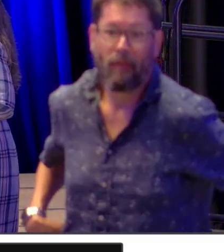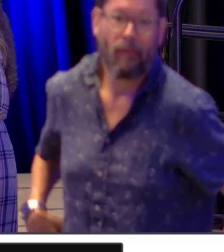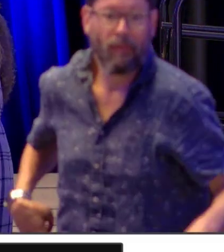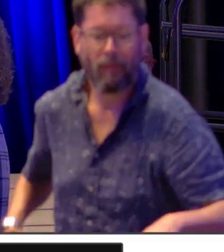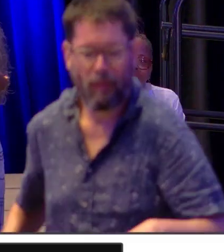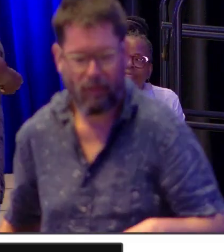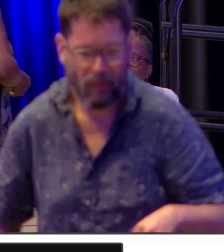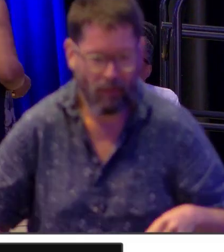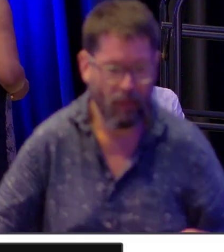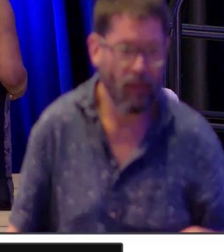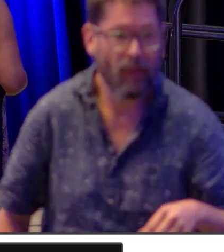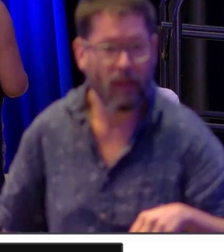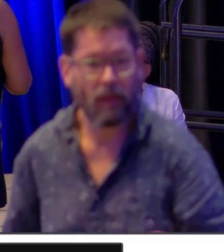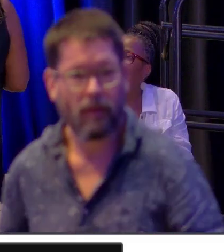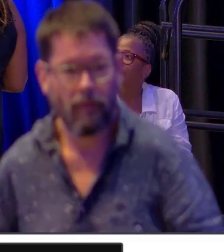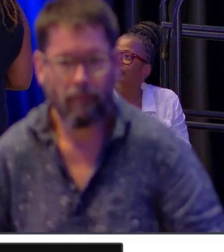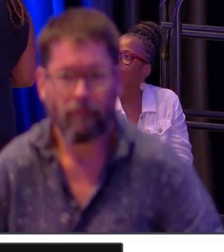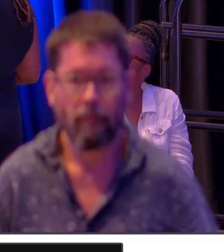Look at that.